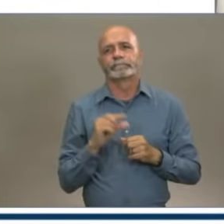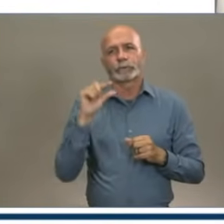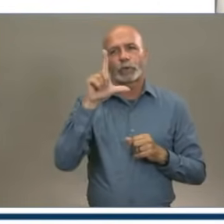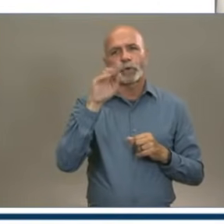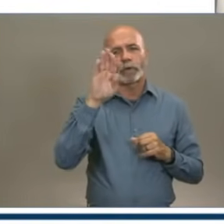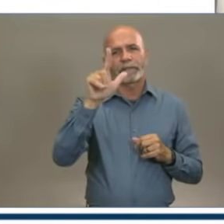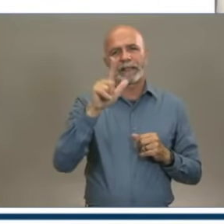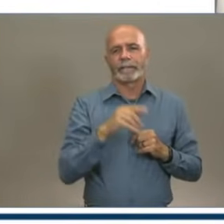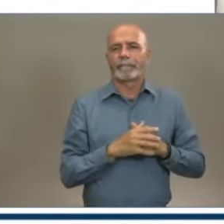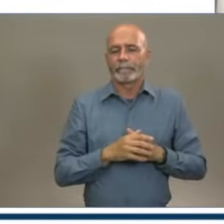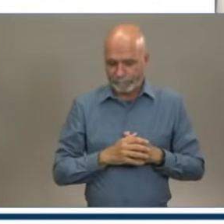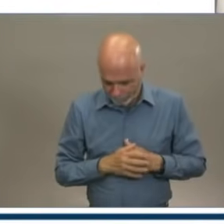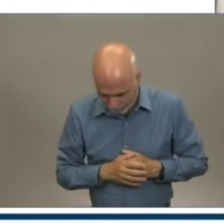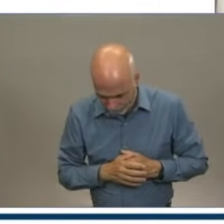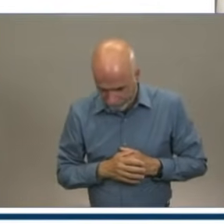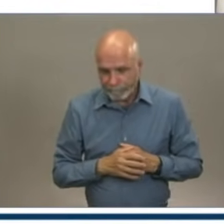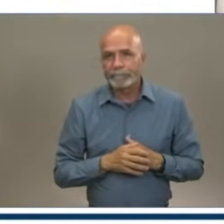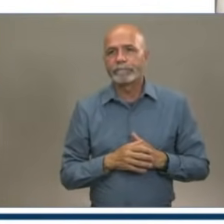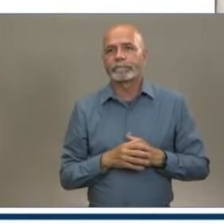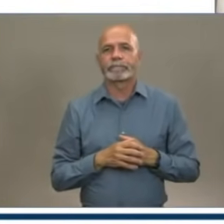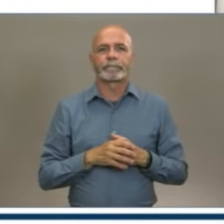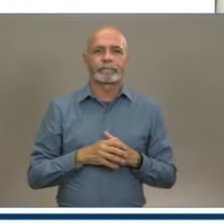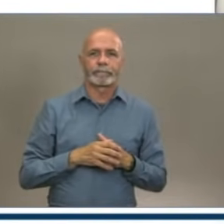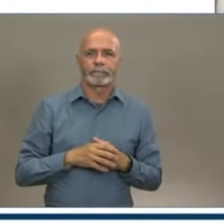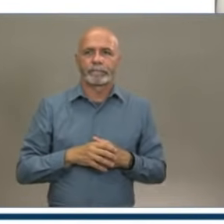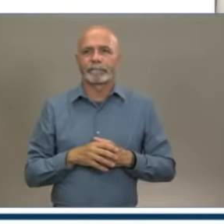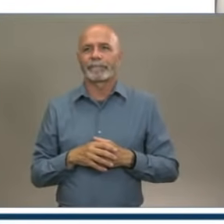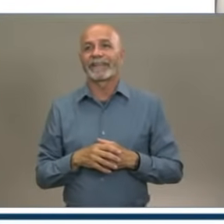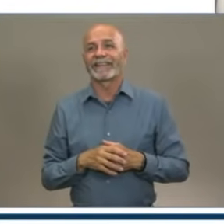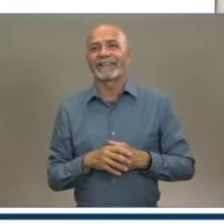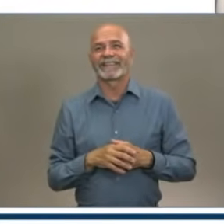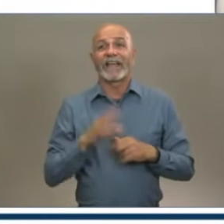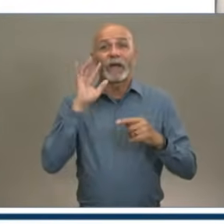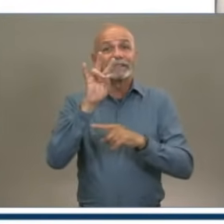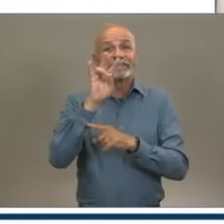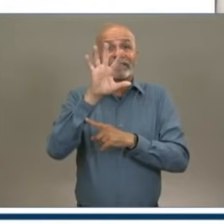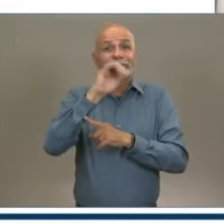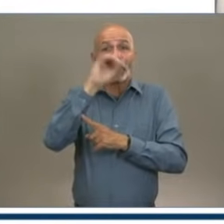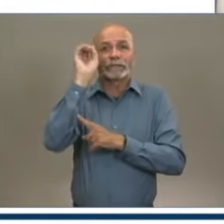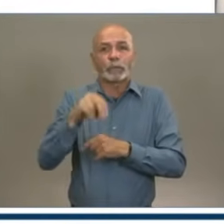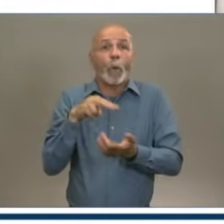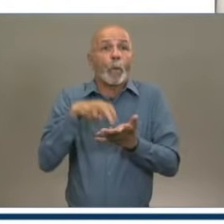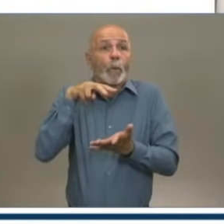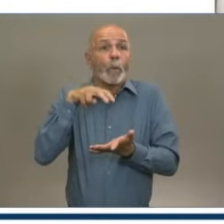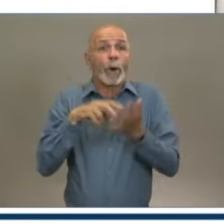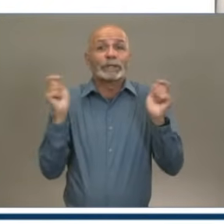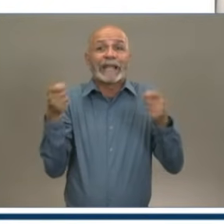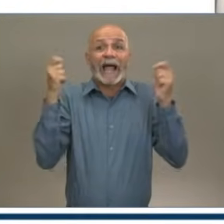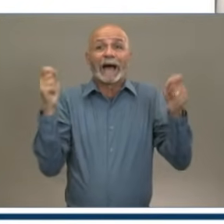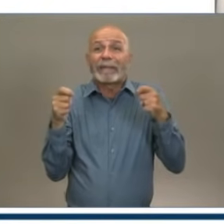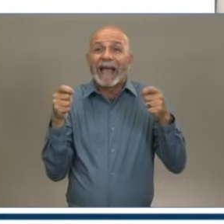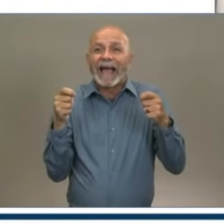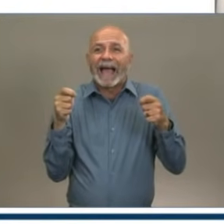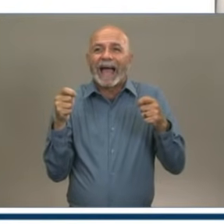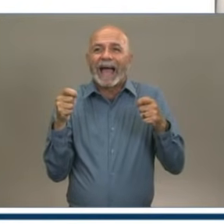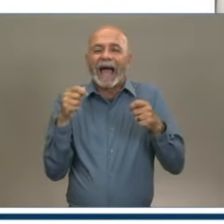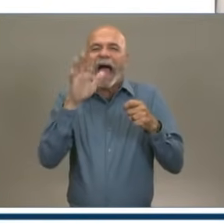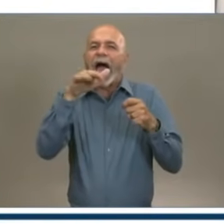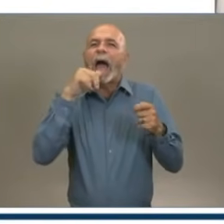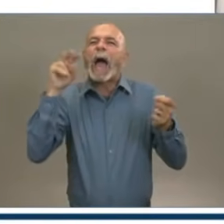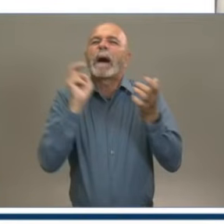Thank you. I know we're celebrating the 75% mark today, and I promise I'm not trying to diminish